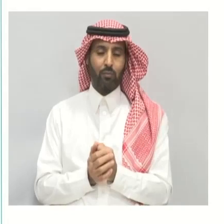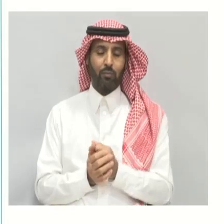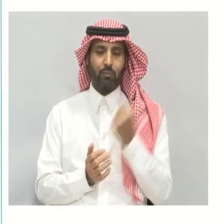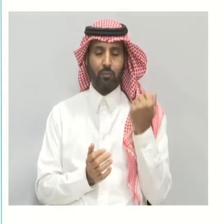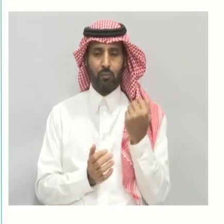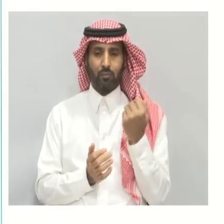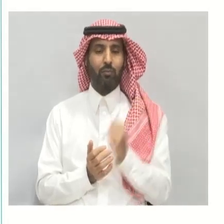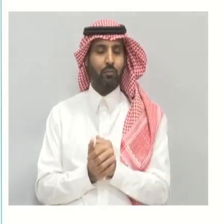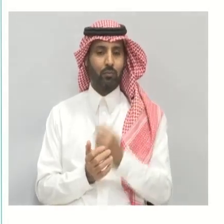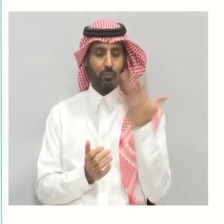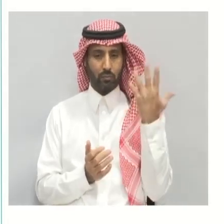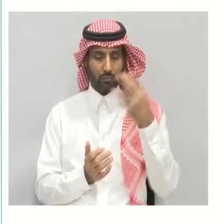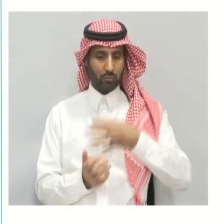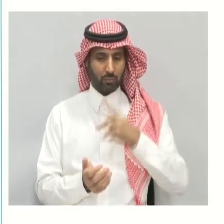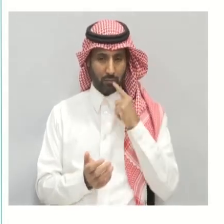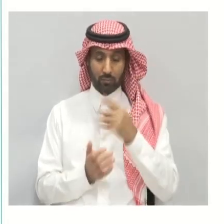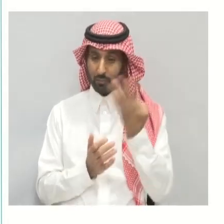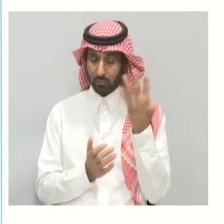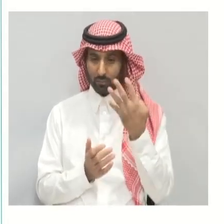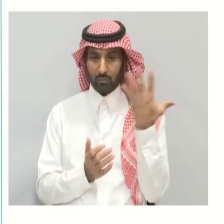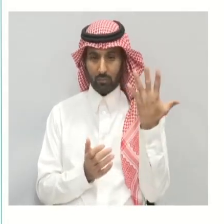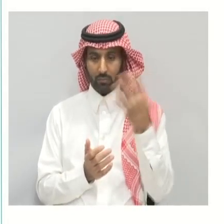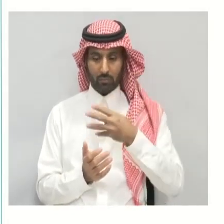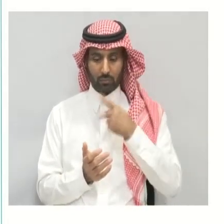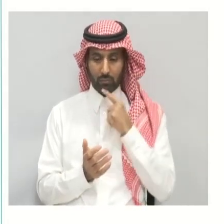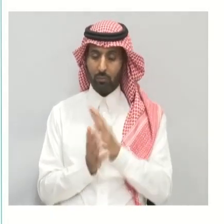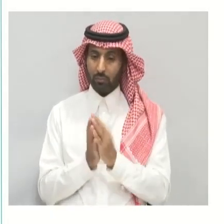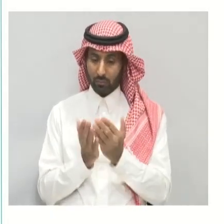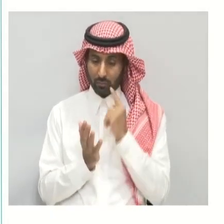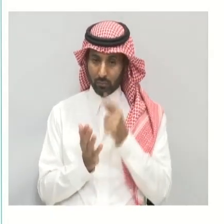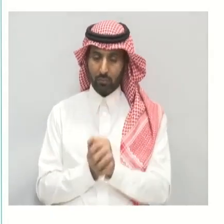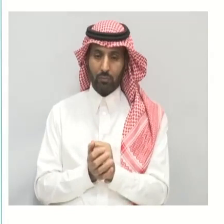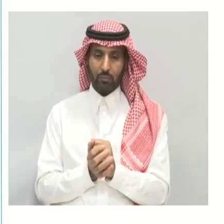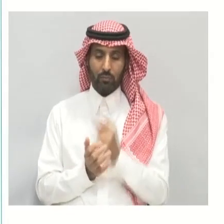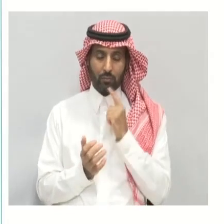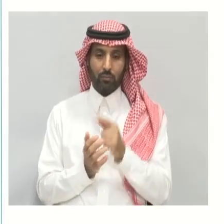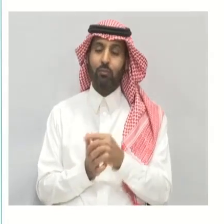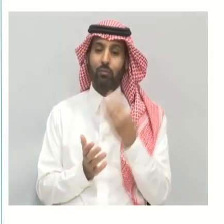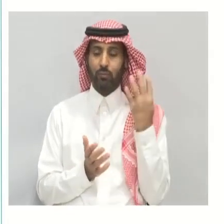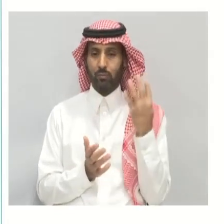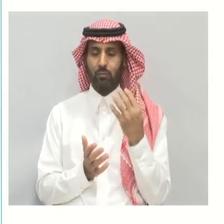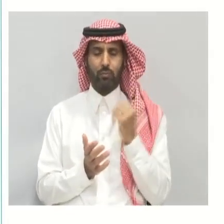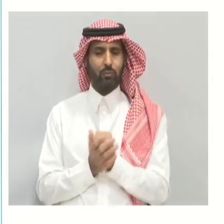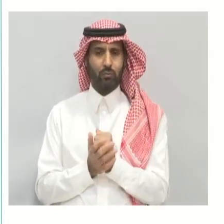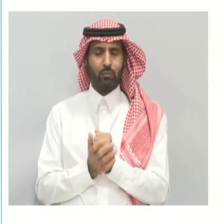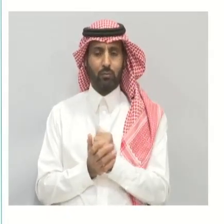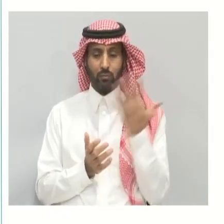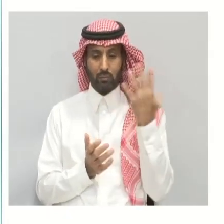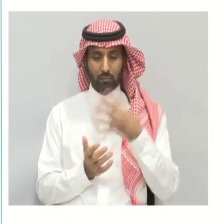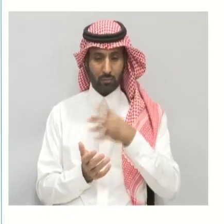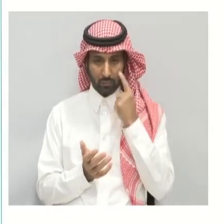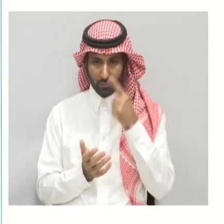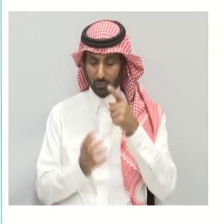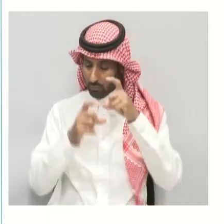45. I would like you to open your books on page 45. On page 45, you're going to see